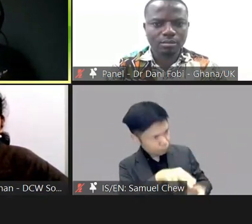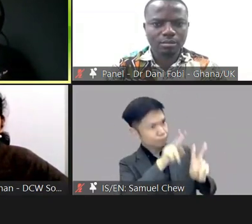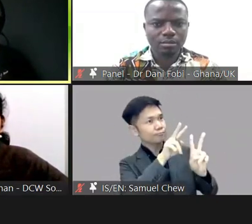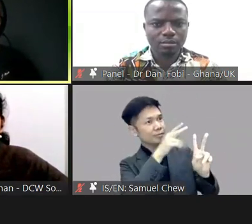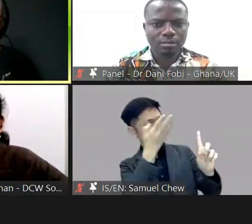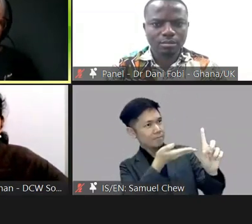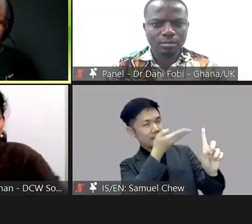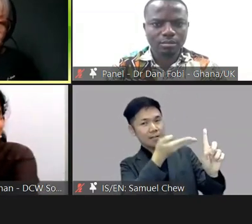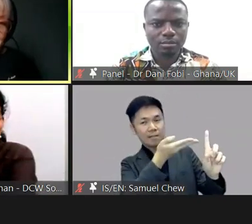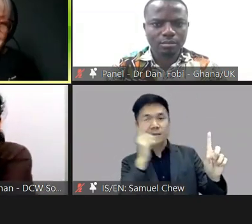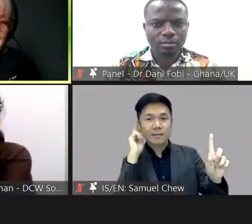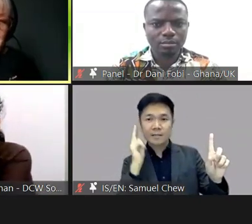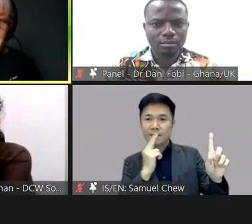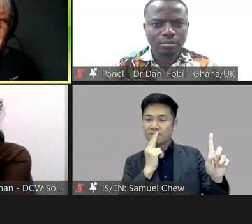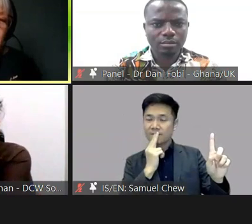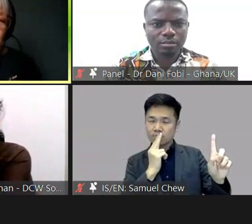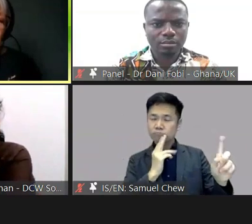ask Shana,